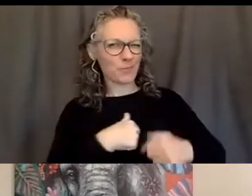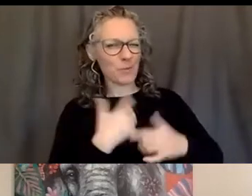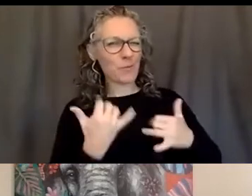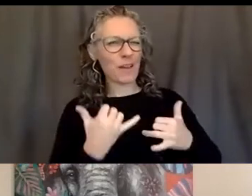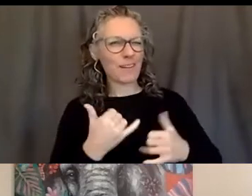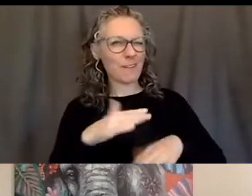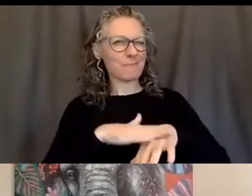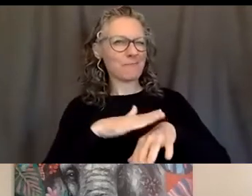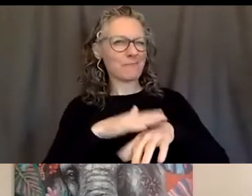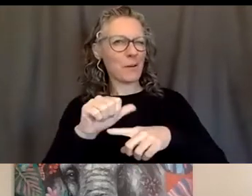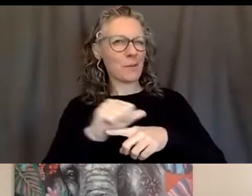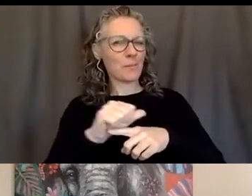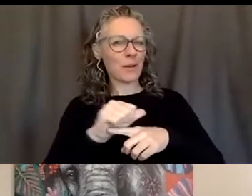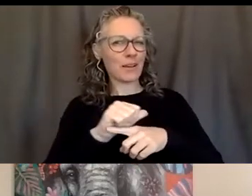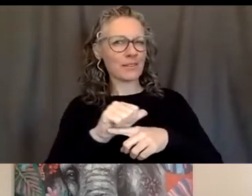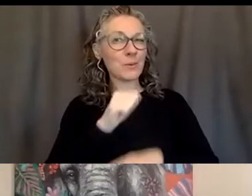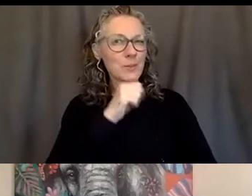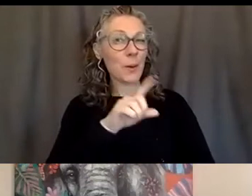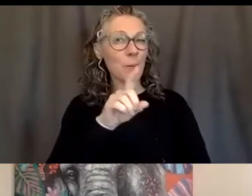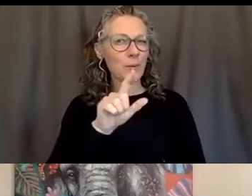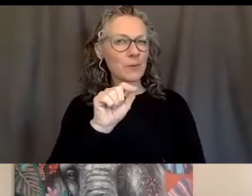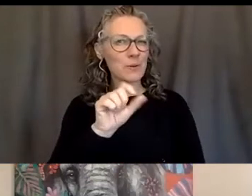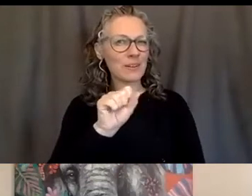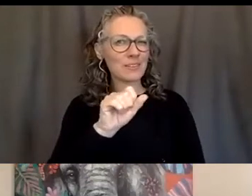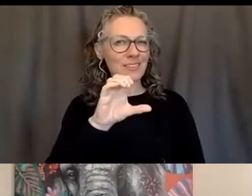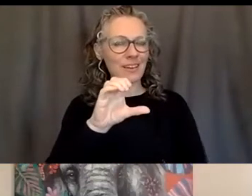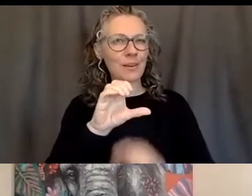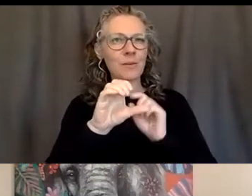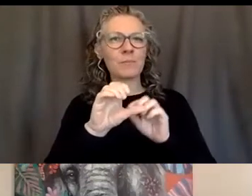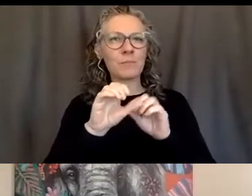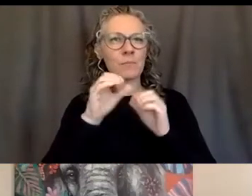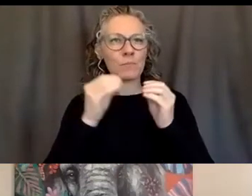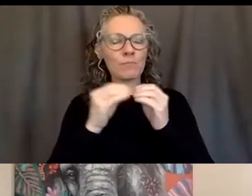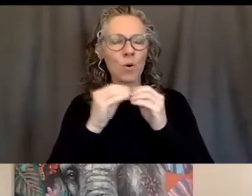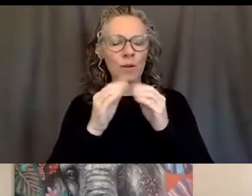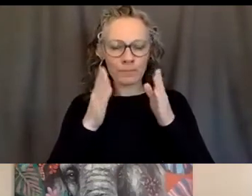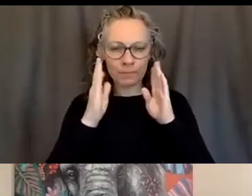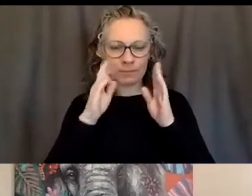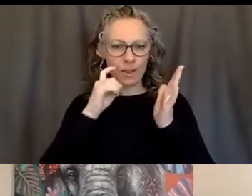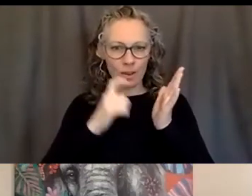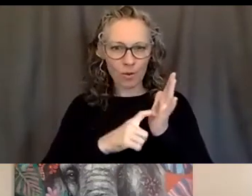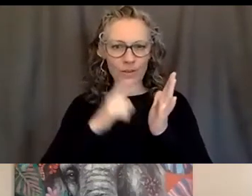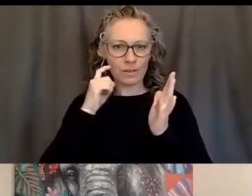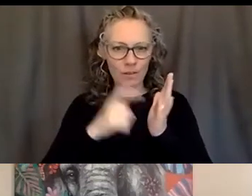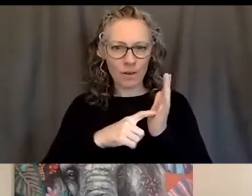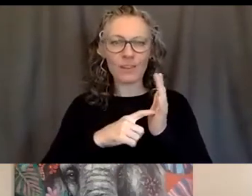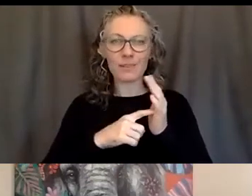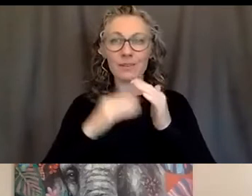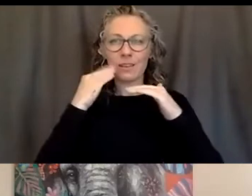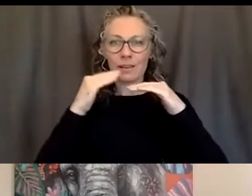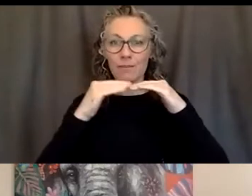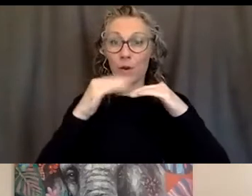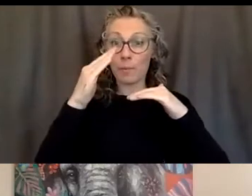maybe was it 120 seconds? So getting more discerning of noticing, I do this like, you can do like above the line and below the line,